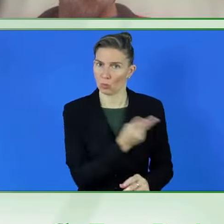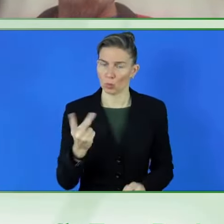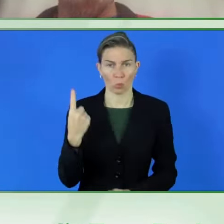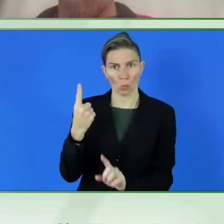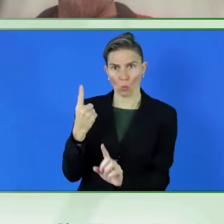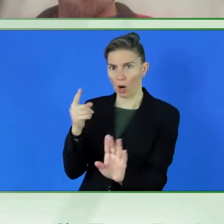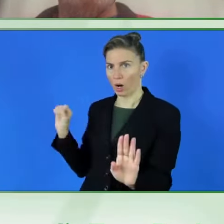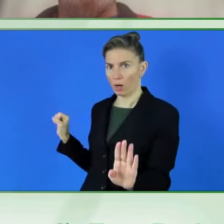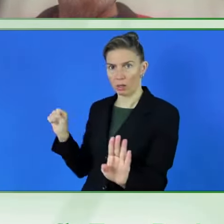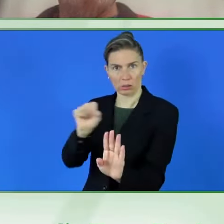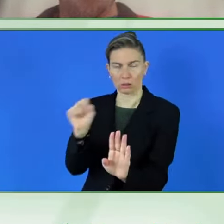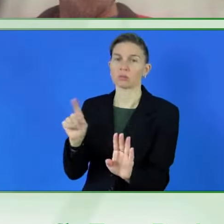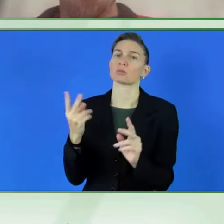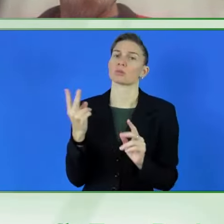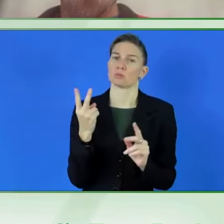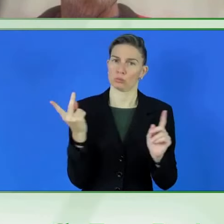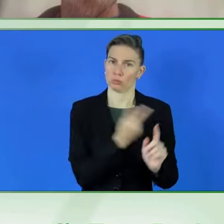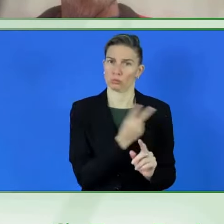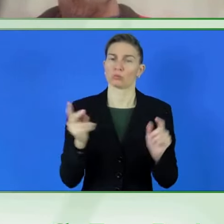in order to improve it.